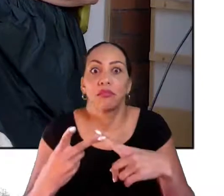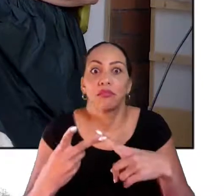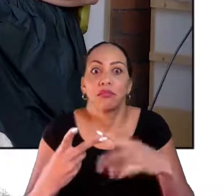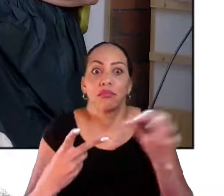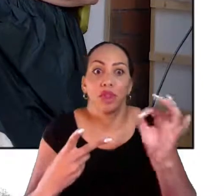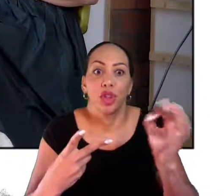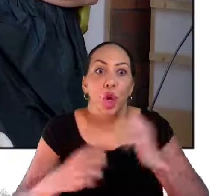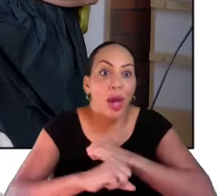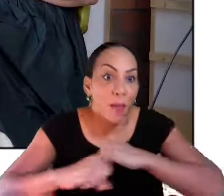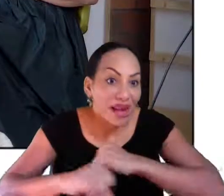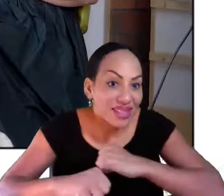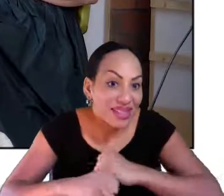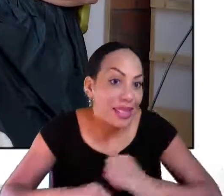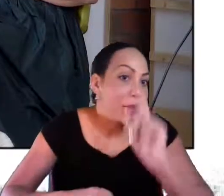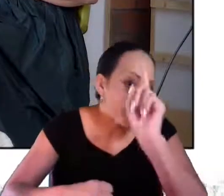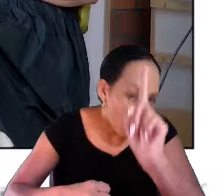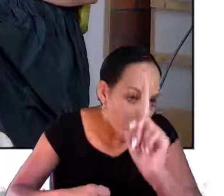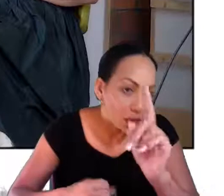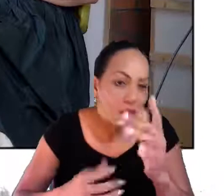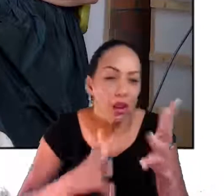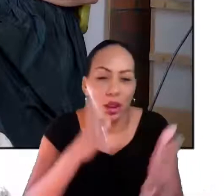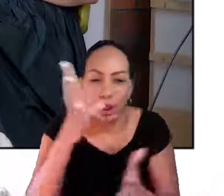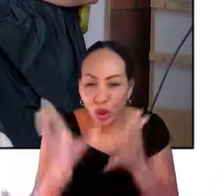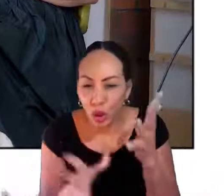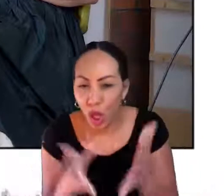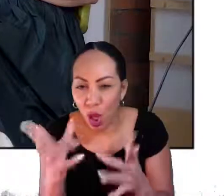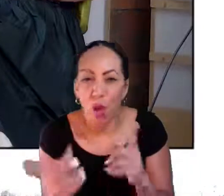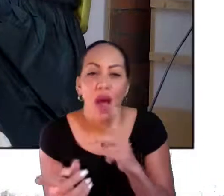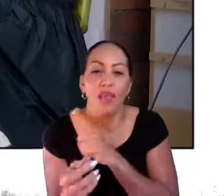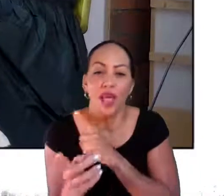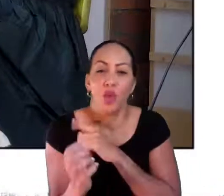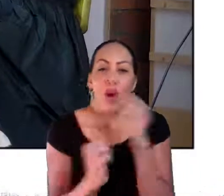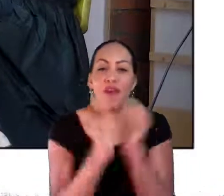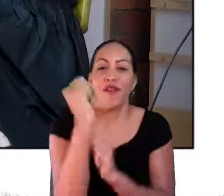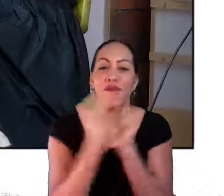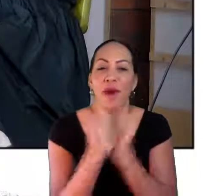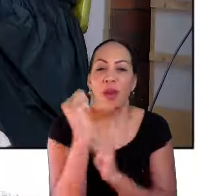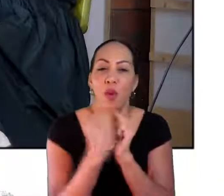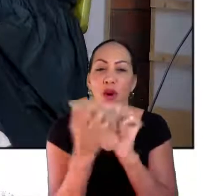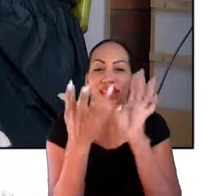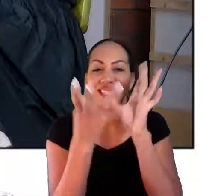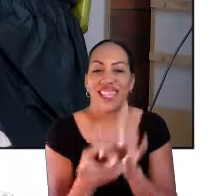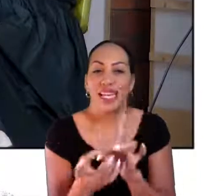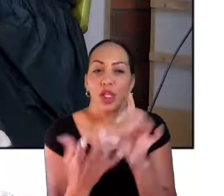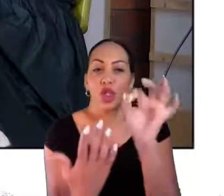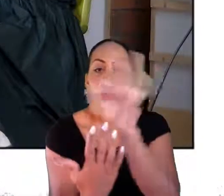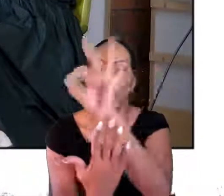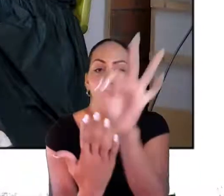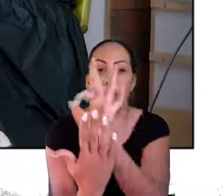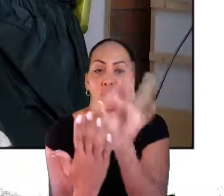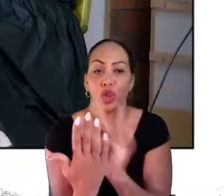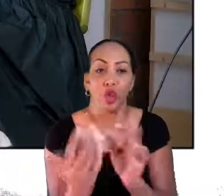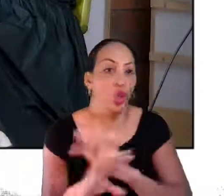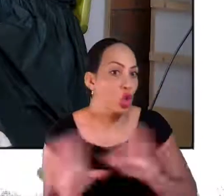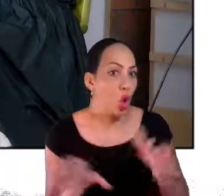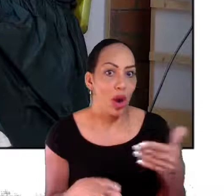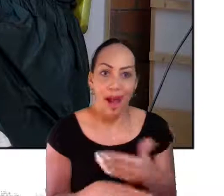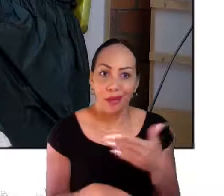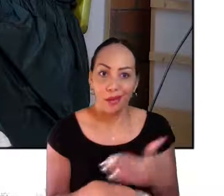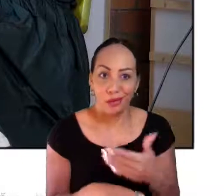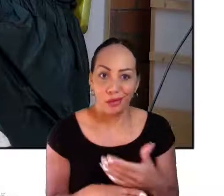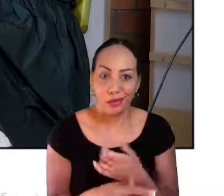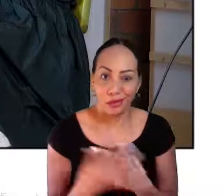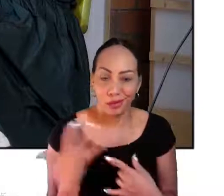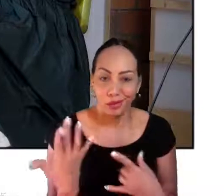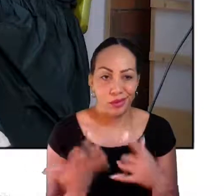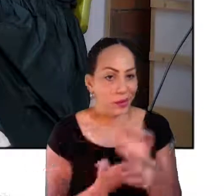the framework is built around a series of questions as opposed to being a directory of actions that you can take. Because it doesn't leave anywhere to hide. There's